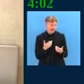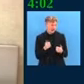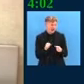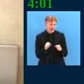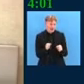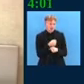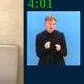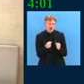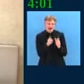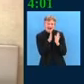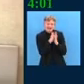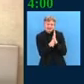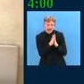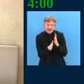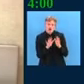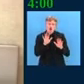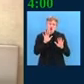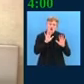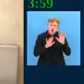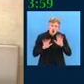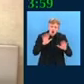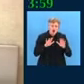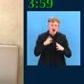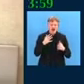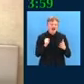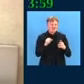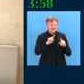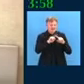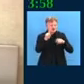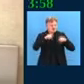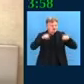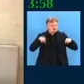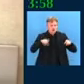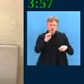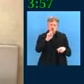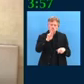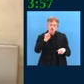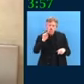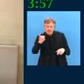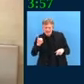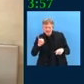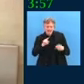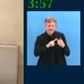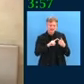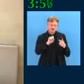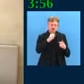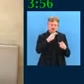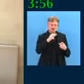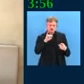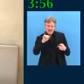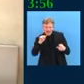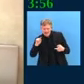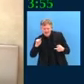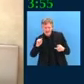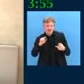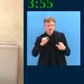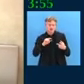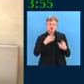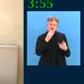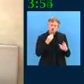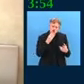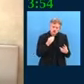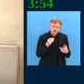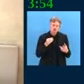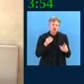classification. Light greens are Sunni, dark green Shia, green are Alawite, blue are for the Druze, yellow Greek